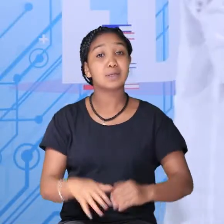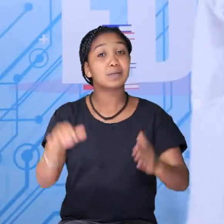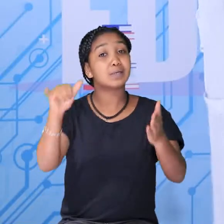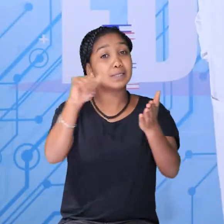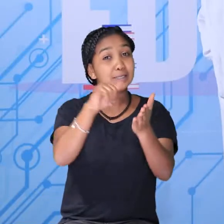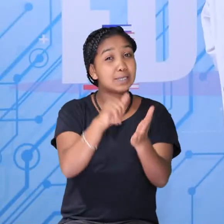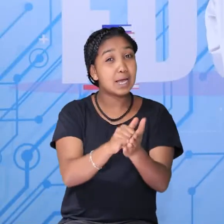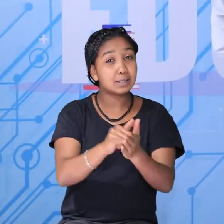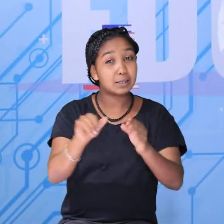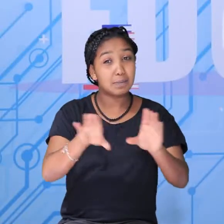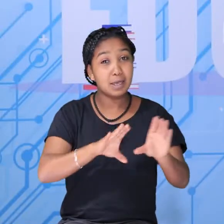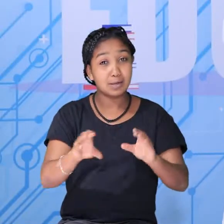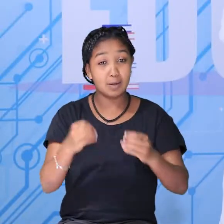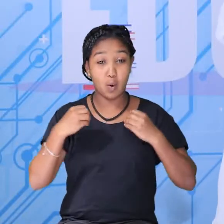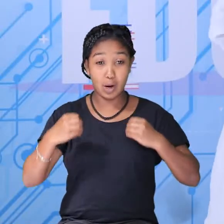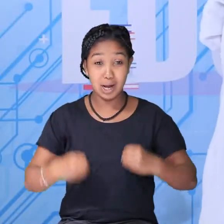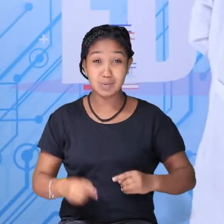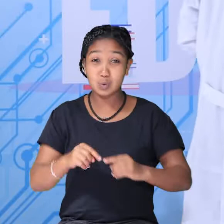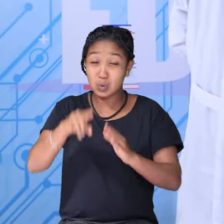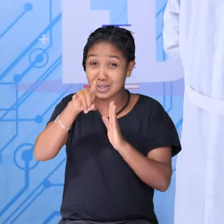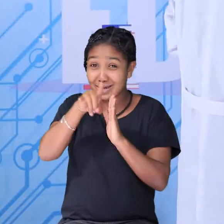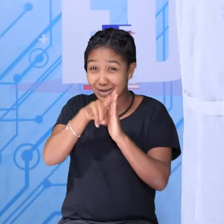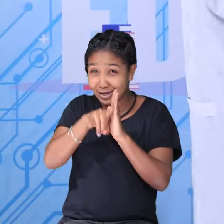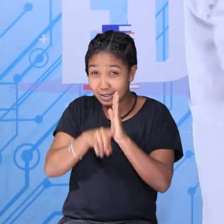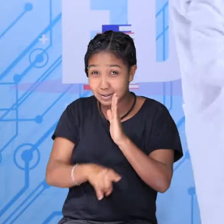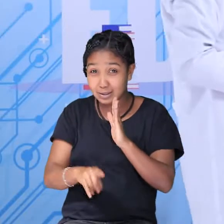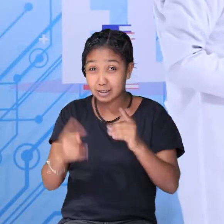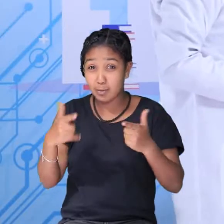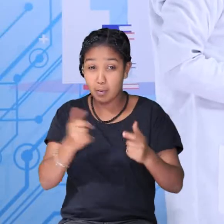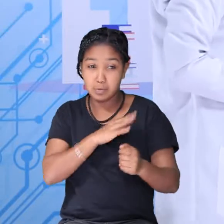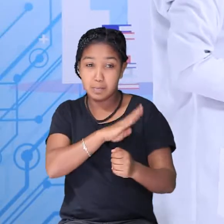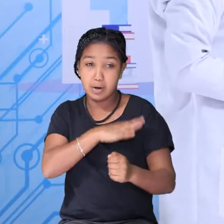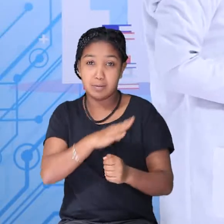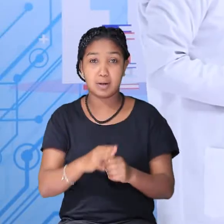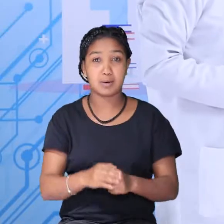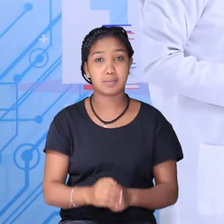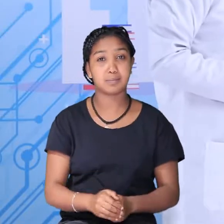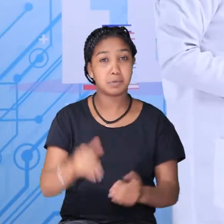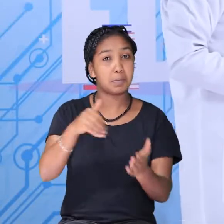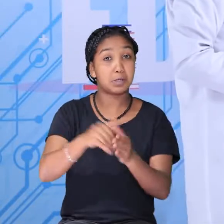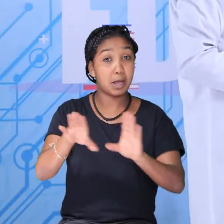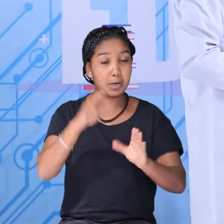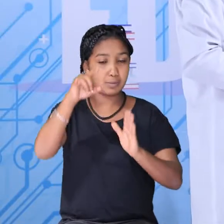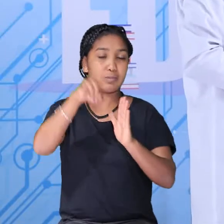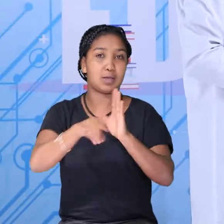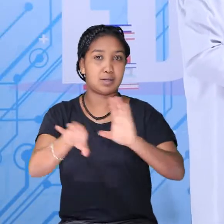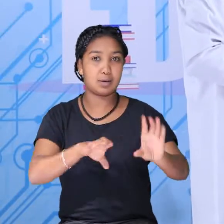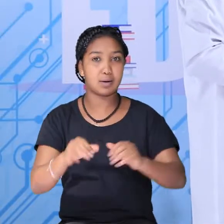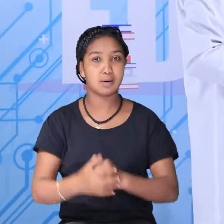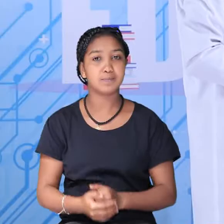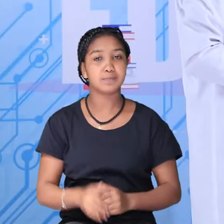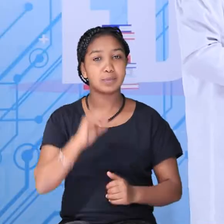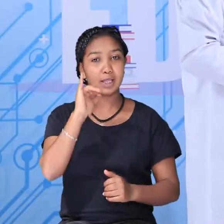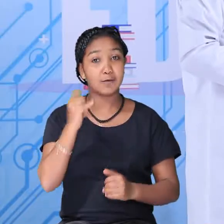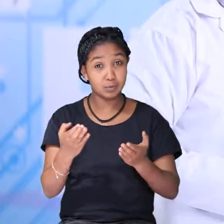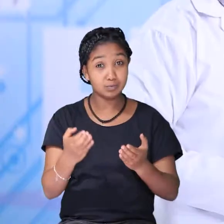that makes the organism to decrease the probability of the behavior being repeated.